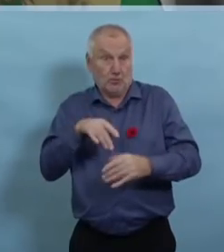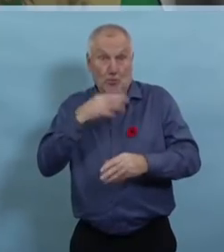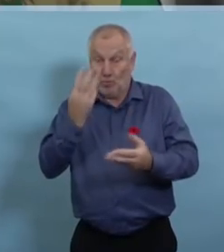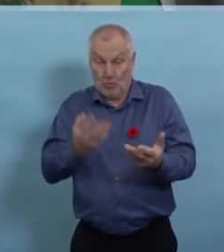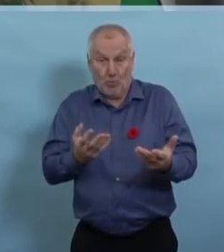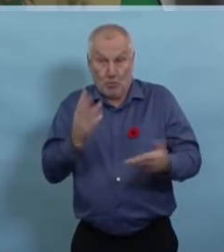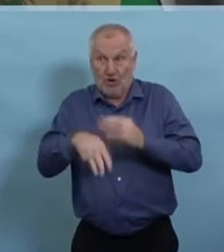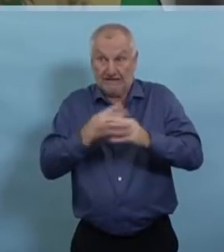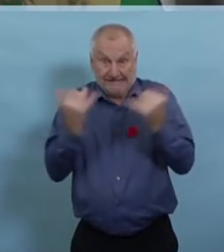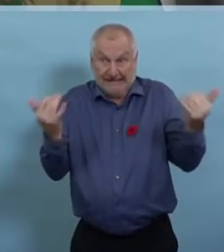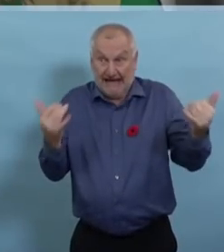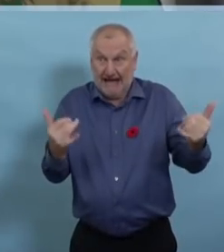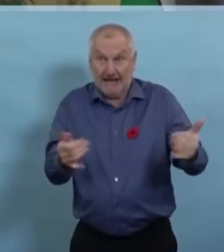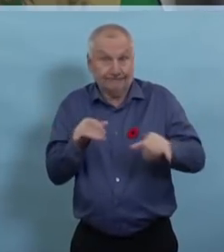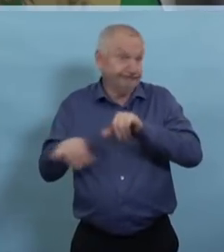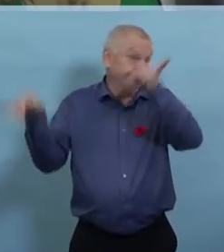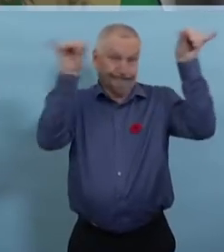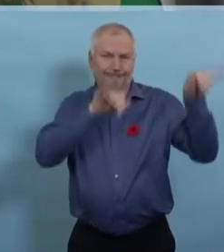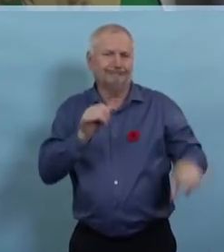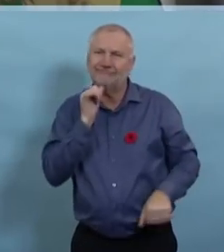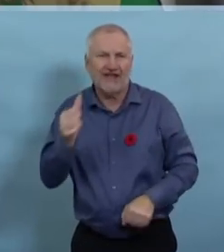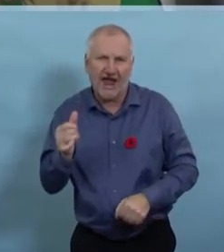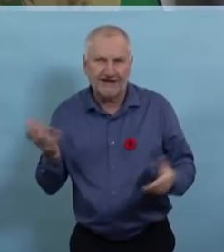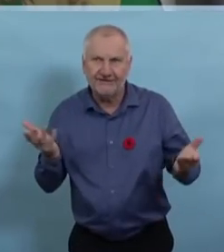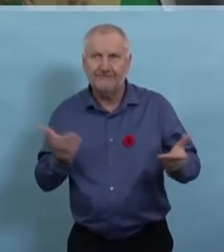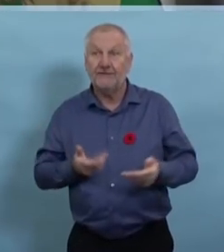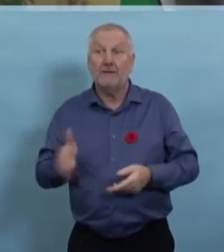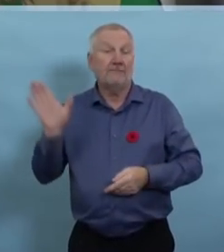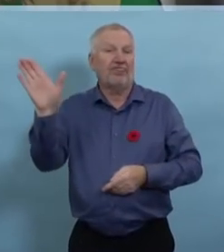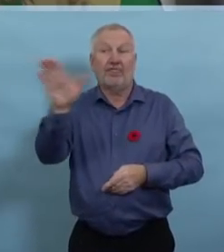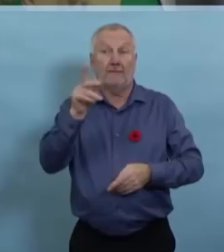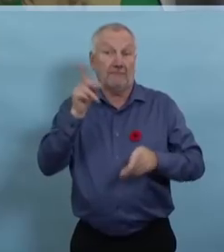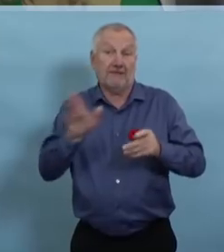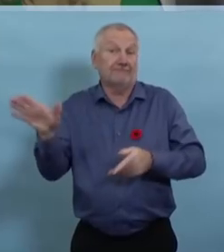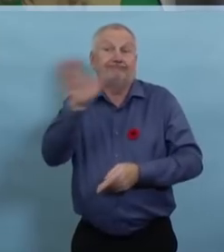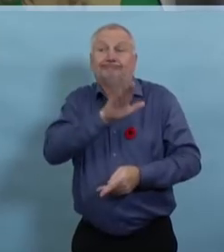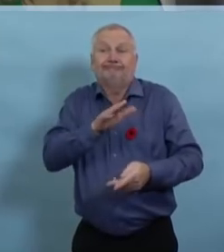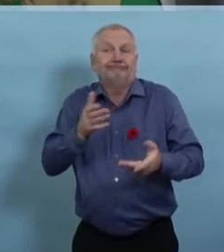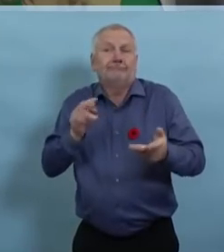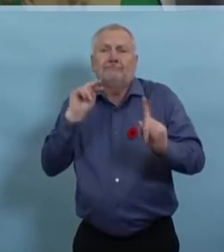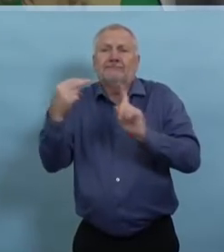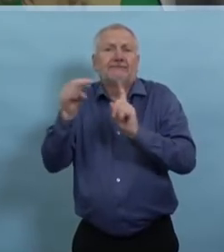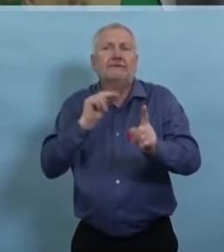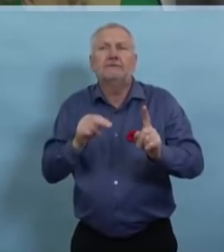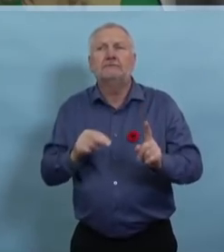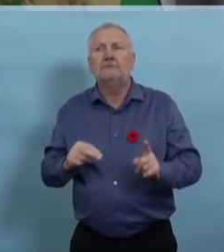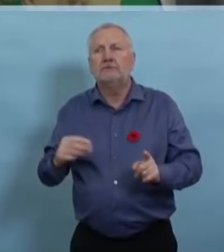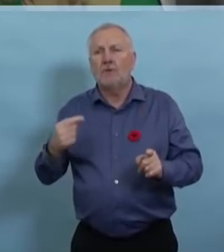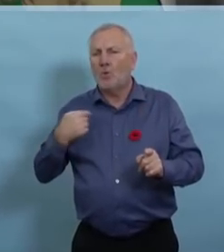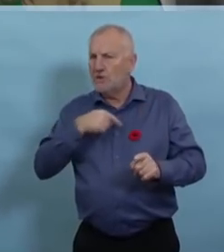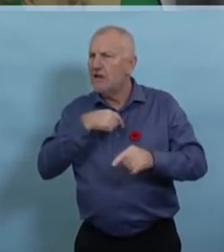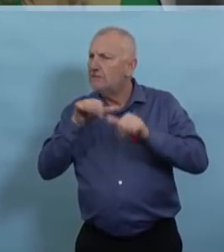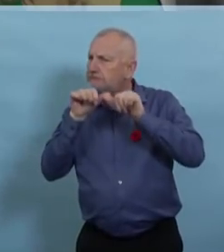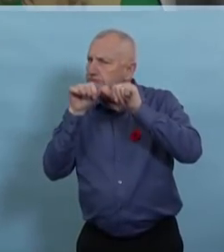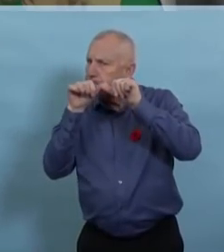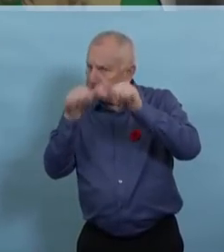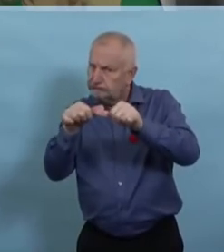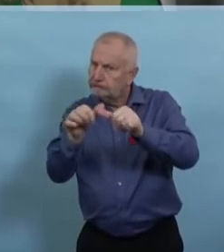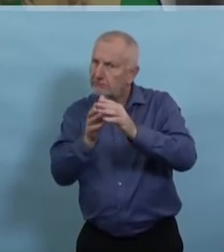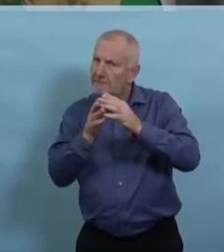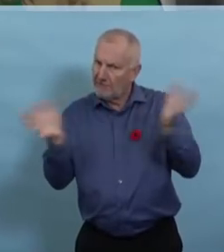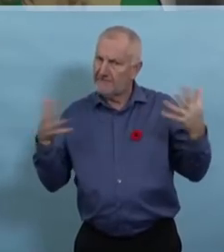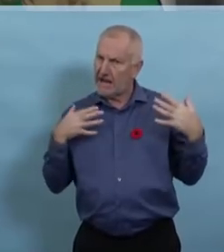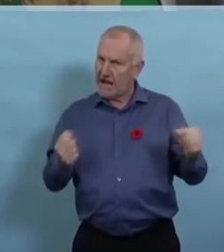that people feel. However, we continue to follow that public health advice that what's happening in our schools in terms of that rate